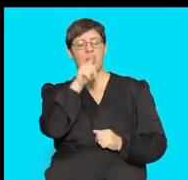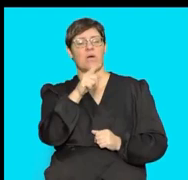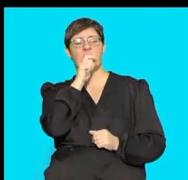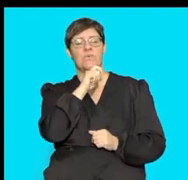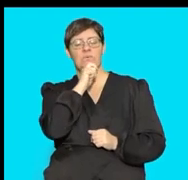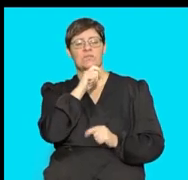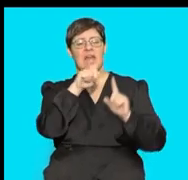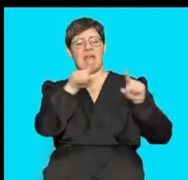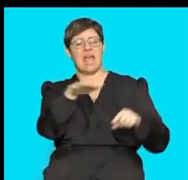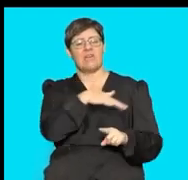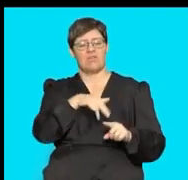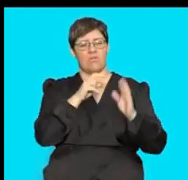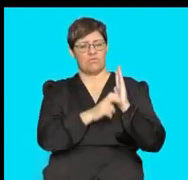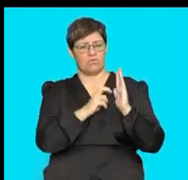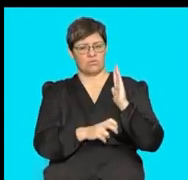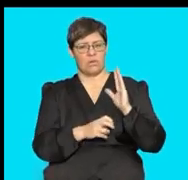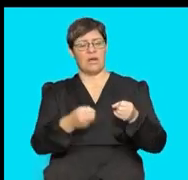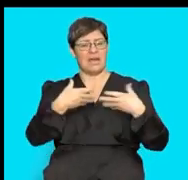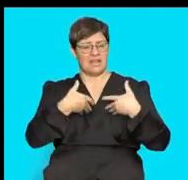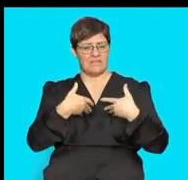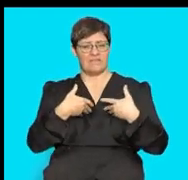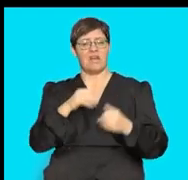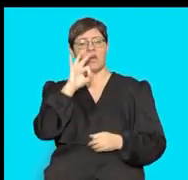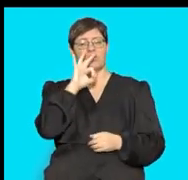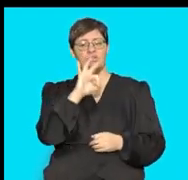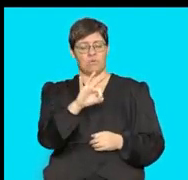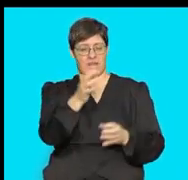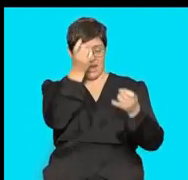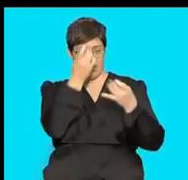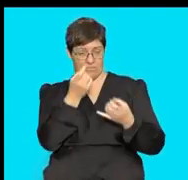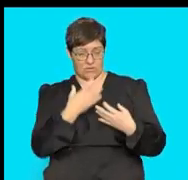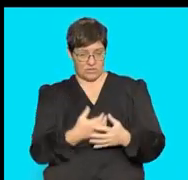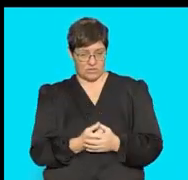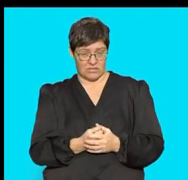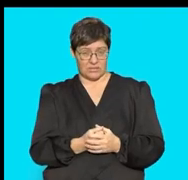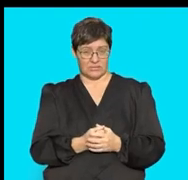remember when we're using area rule, we always need to be given three bits of information.